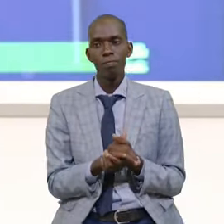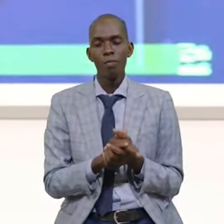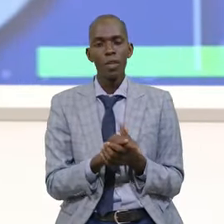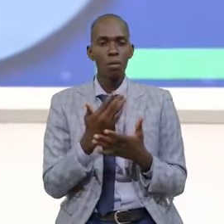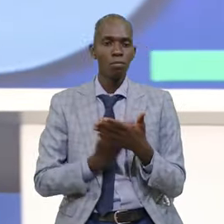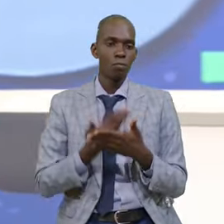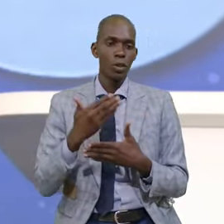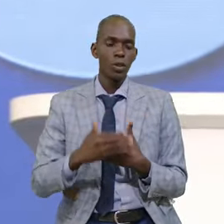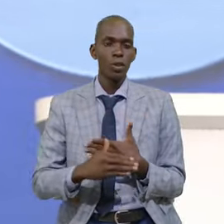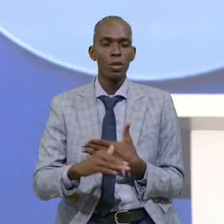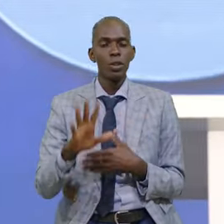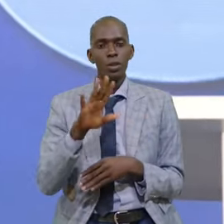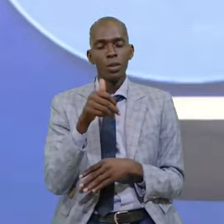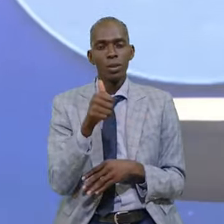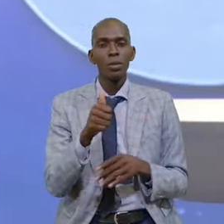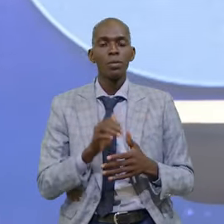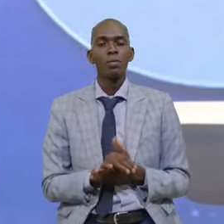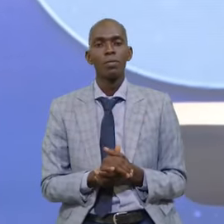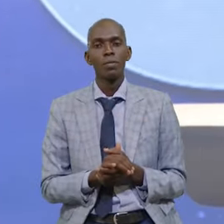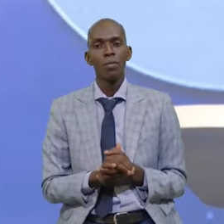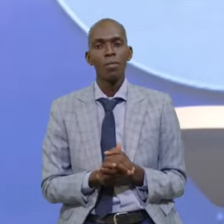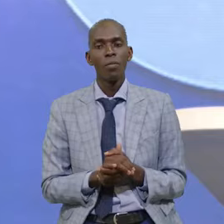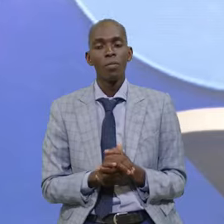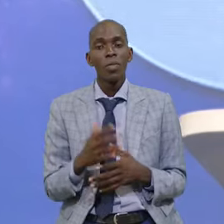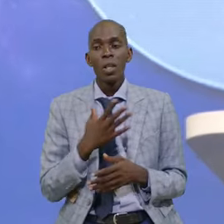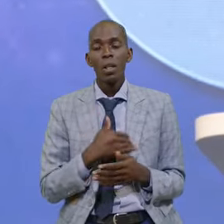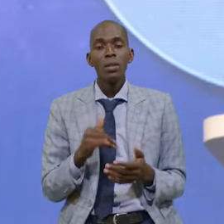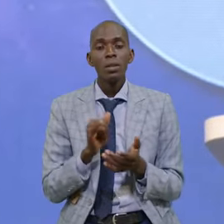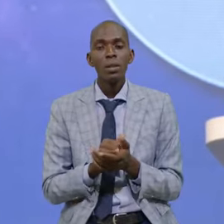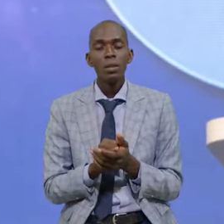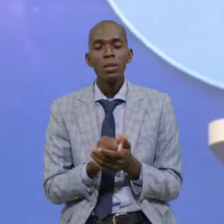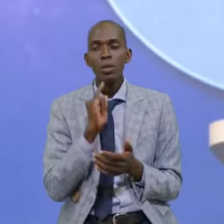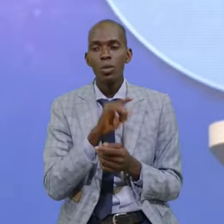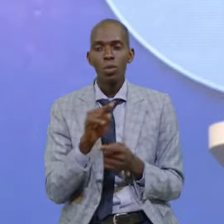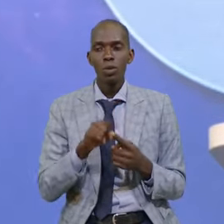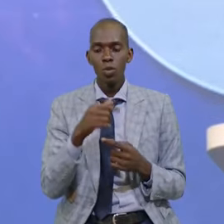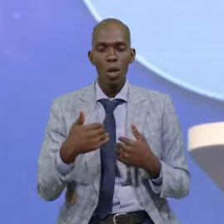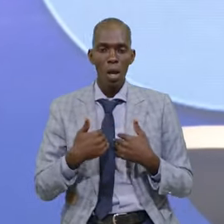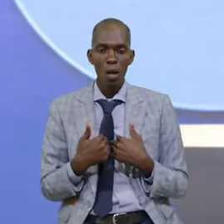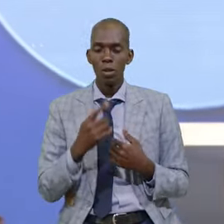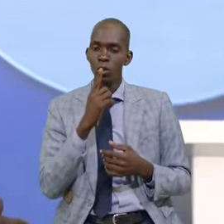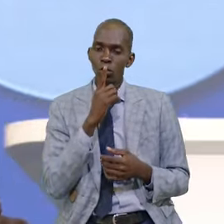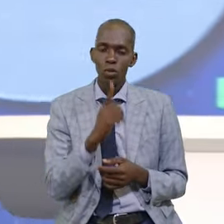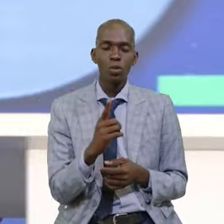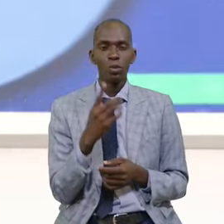beyond yourself. And that's when you have real beauty.